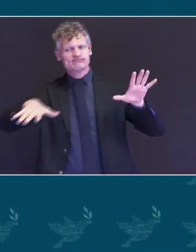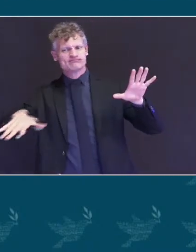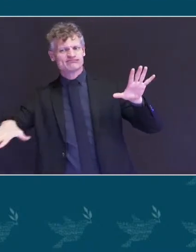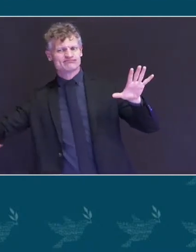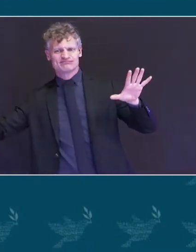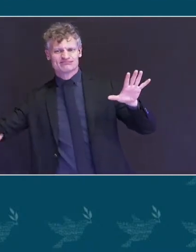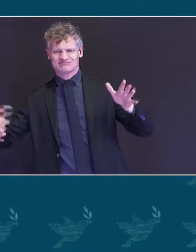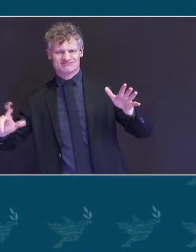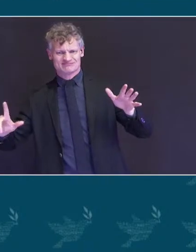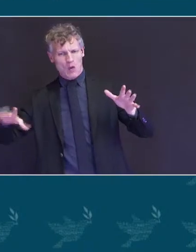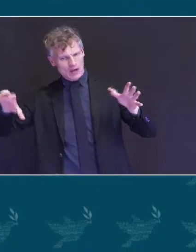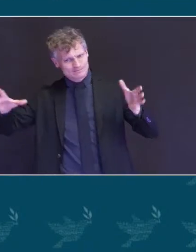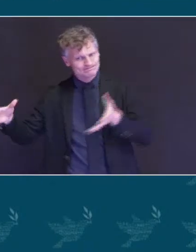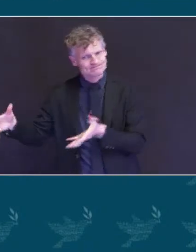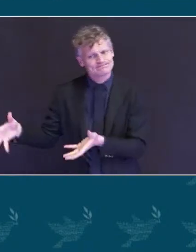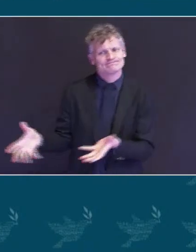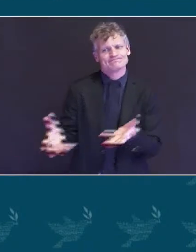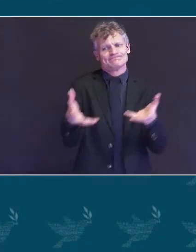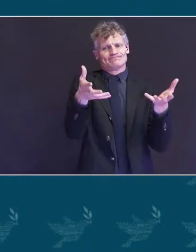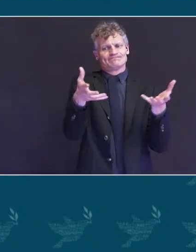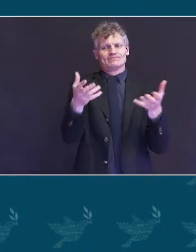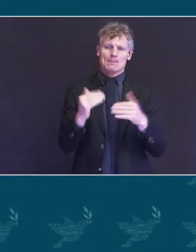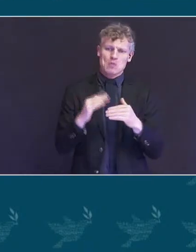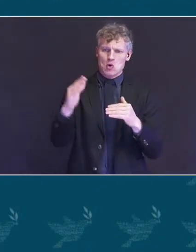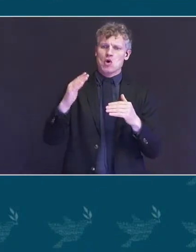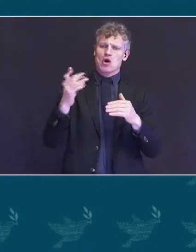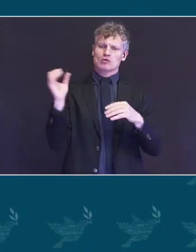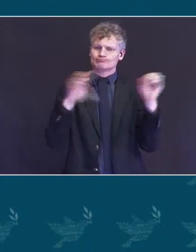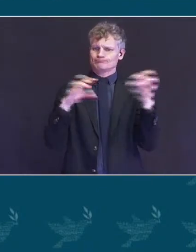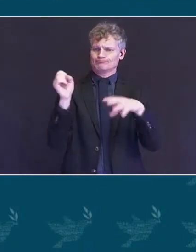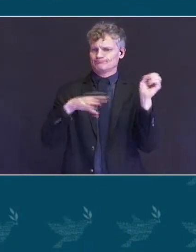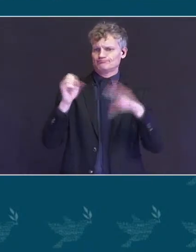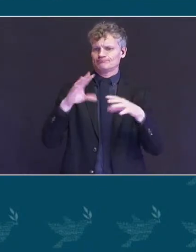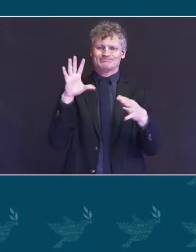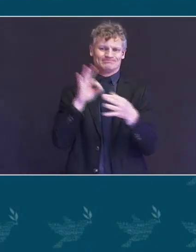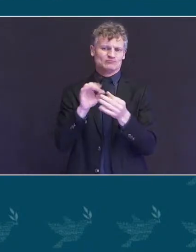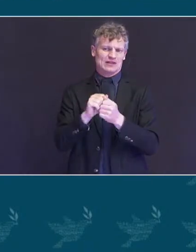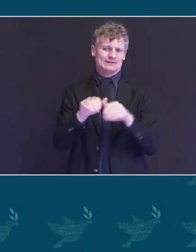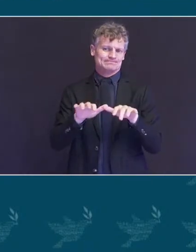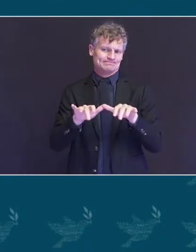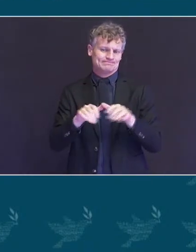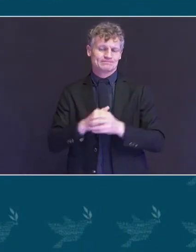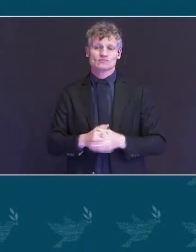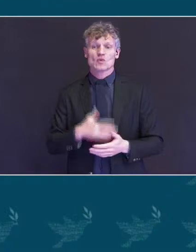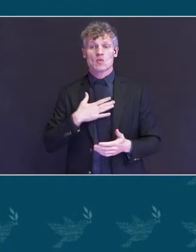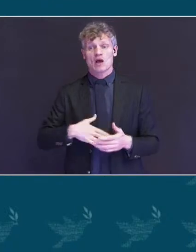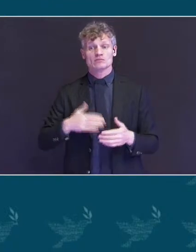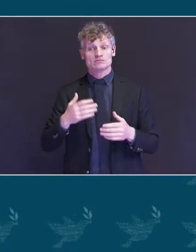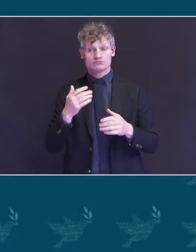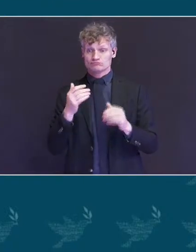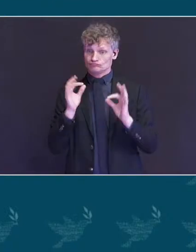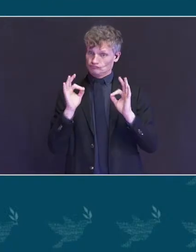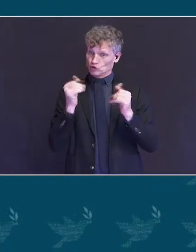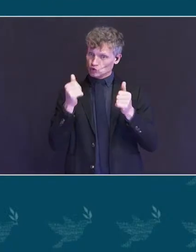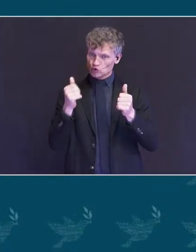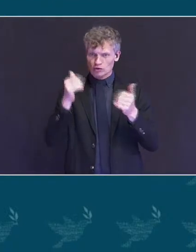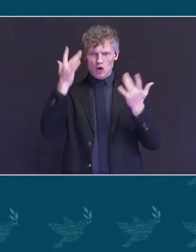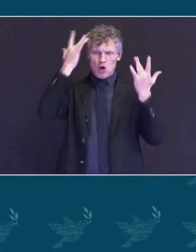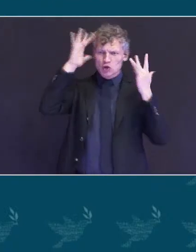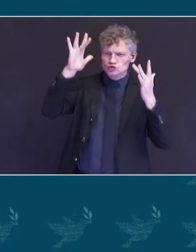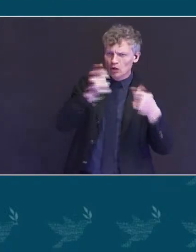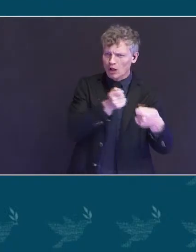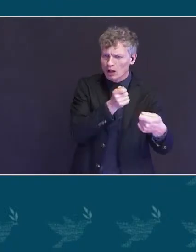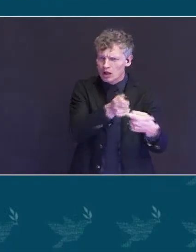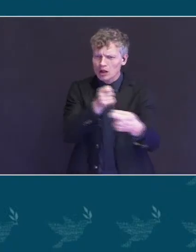the materials are culturally relevant and contextually appropriate for different linguistic communities. While